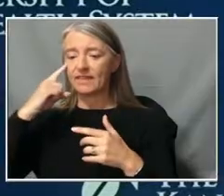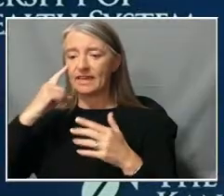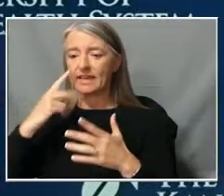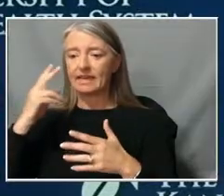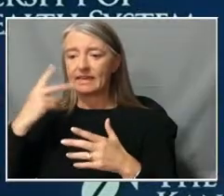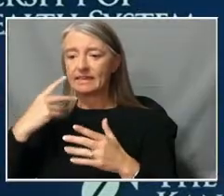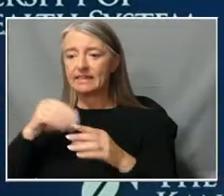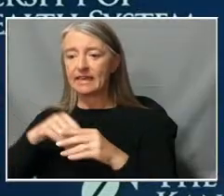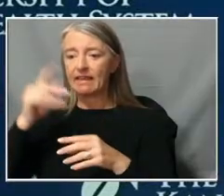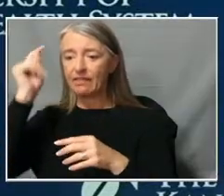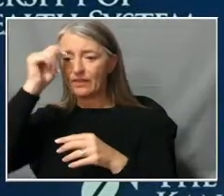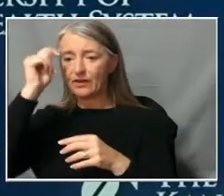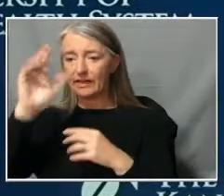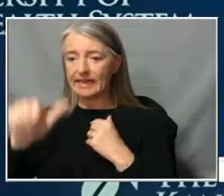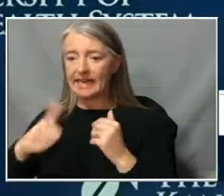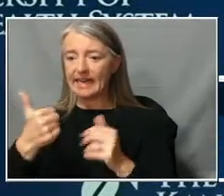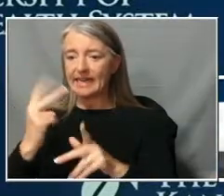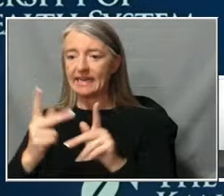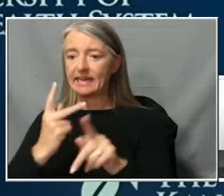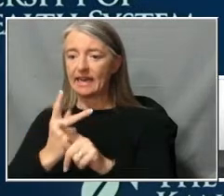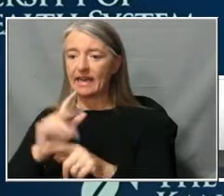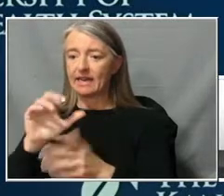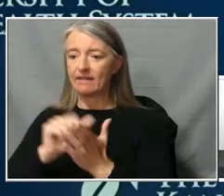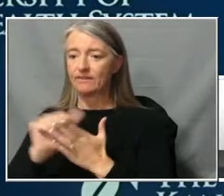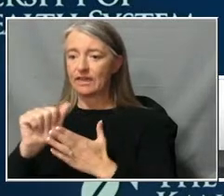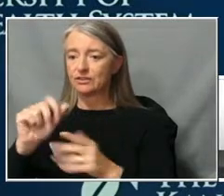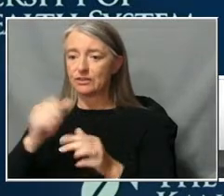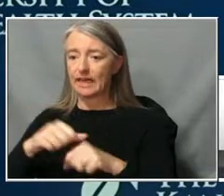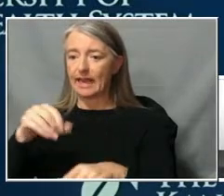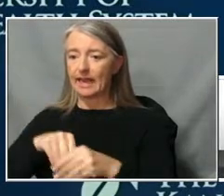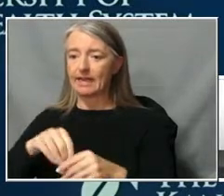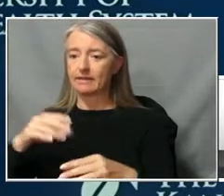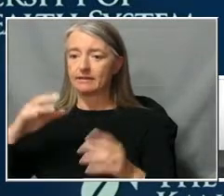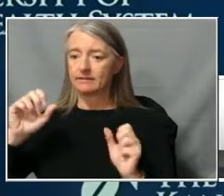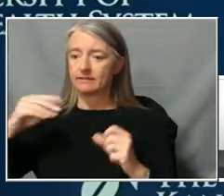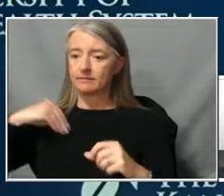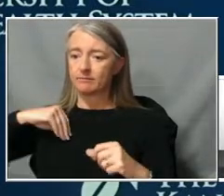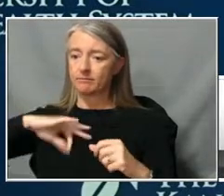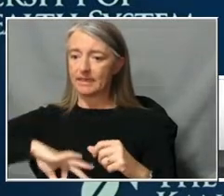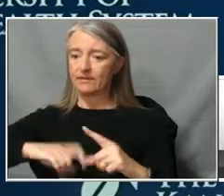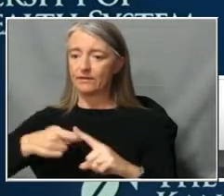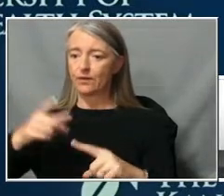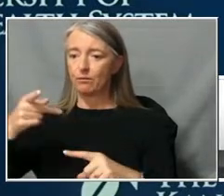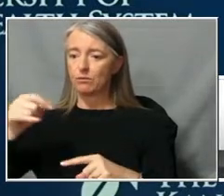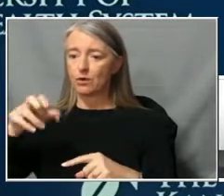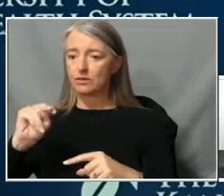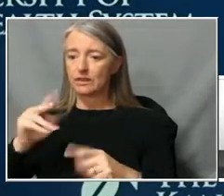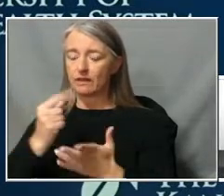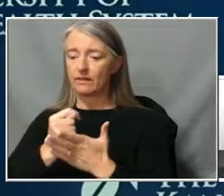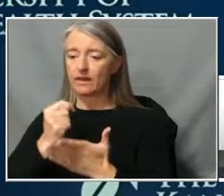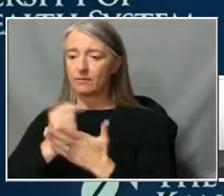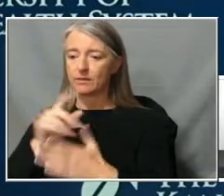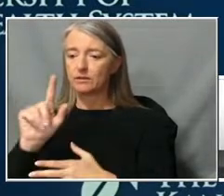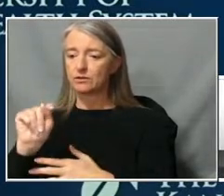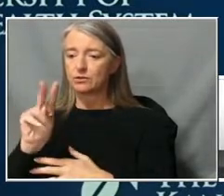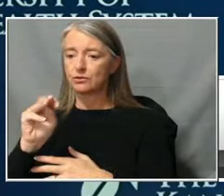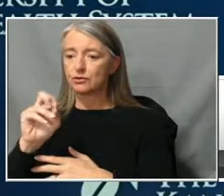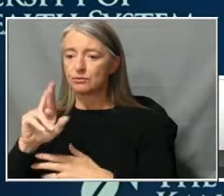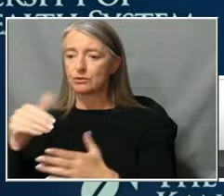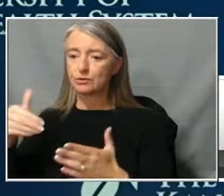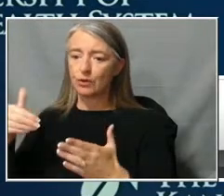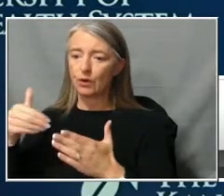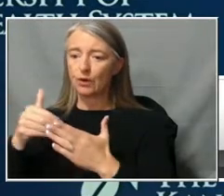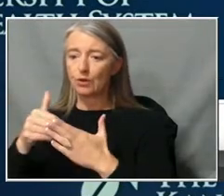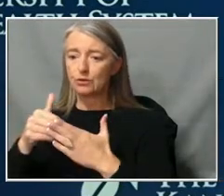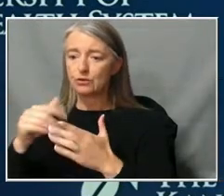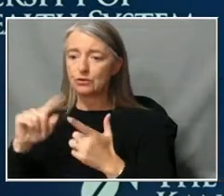theory, any kind of cancer can benefit from proton therapy. I think the tumors are closest to